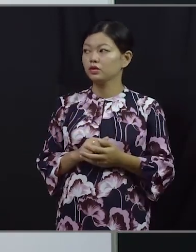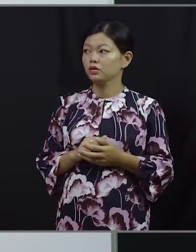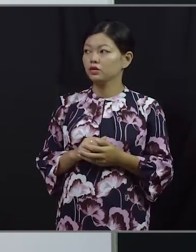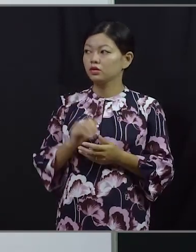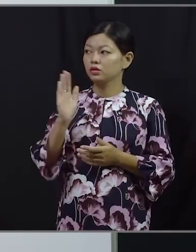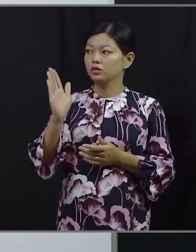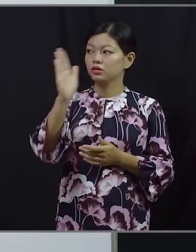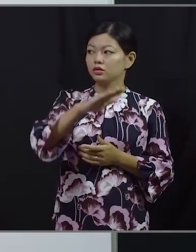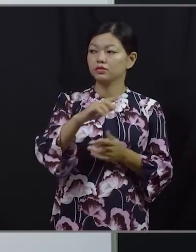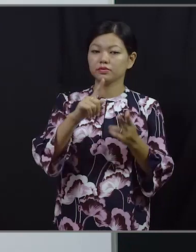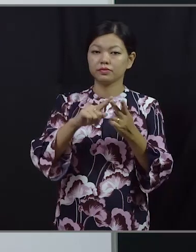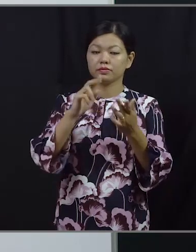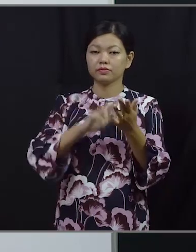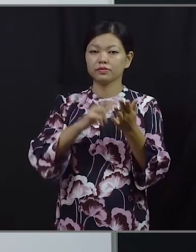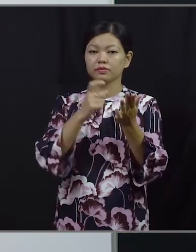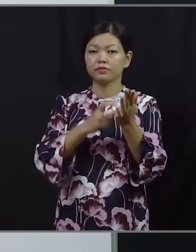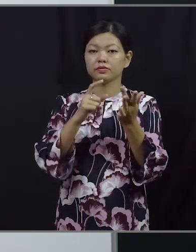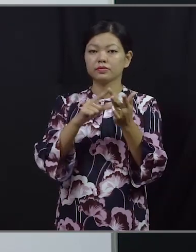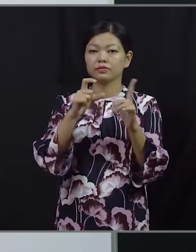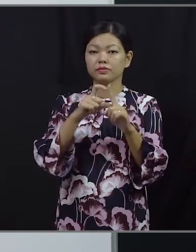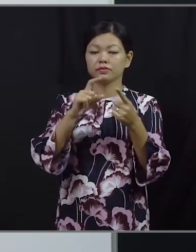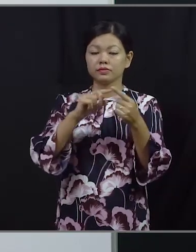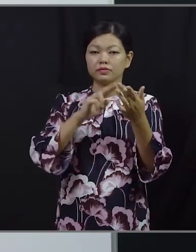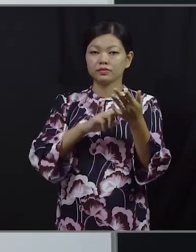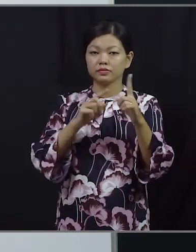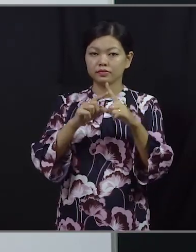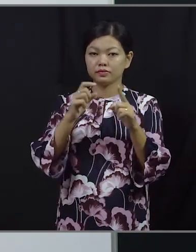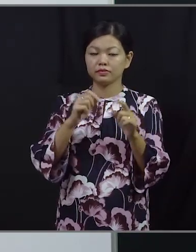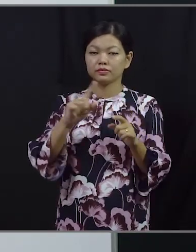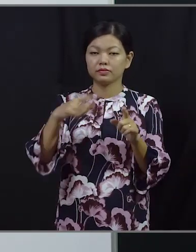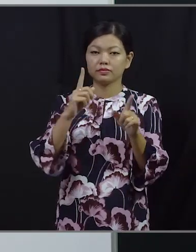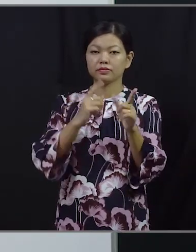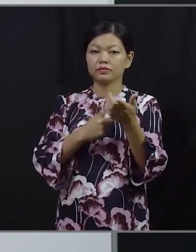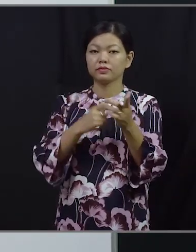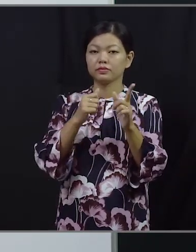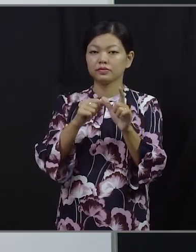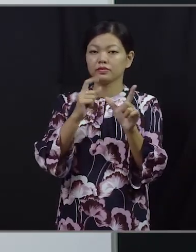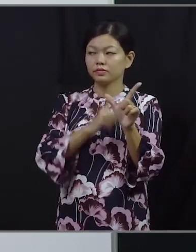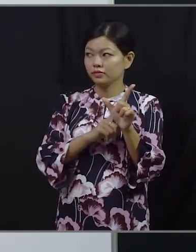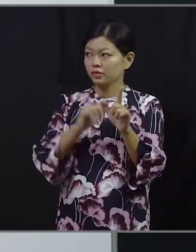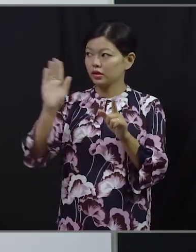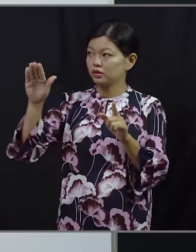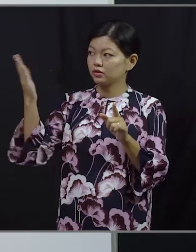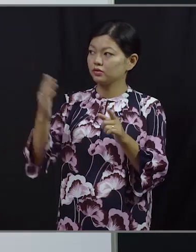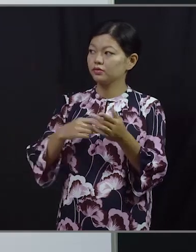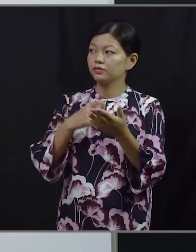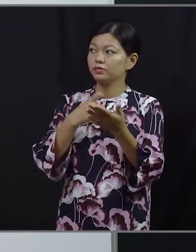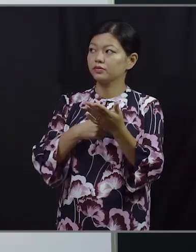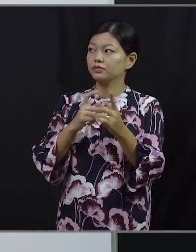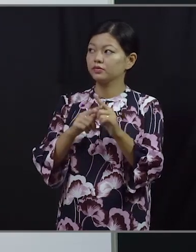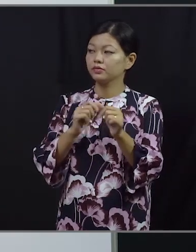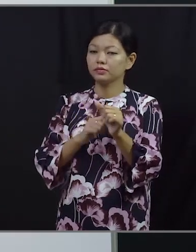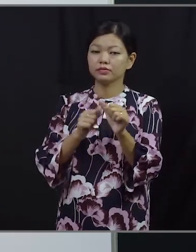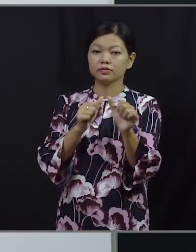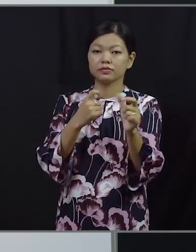ray, right? So this is what already I have explained in my previous class. Okay. This is already I have explained in previous class. So we have